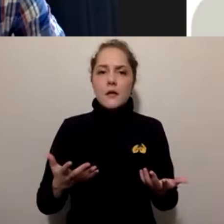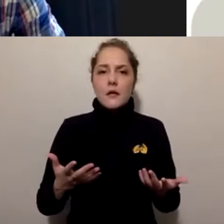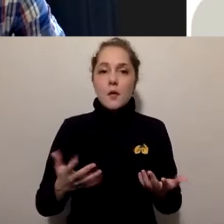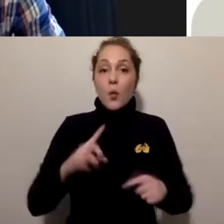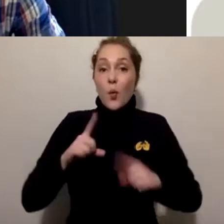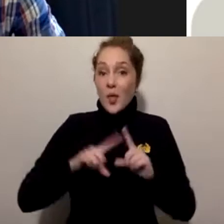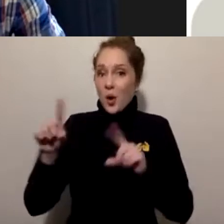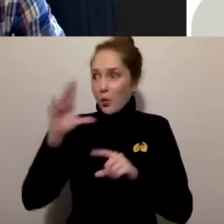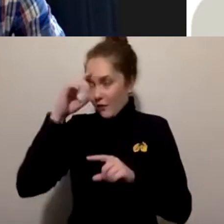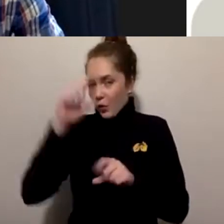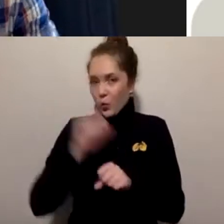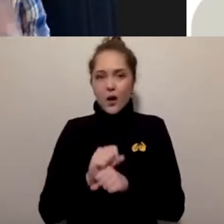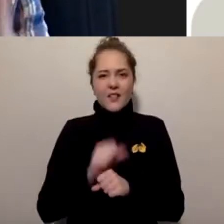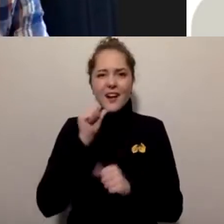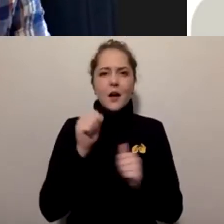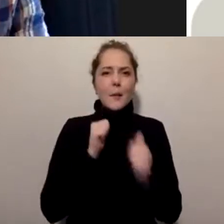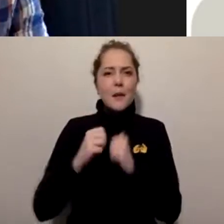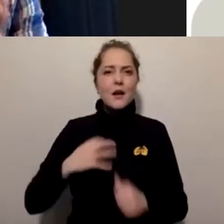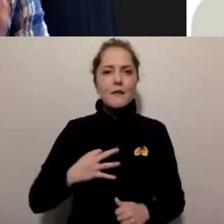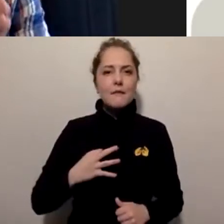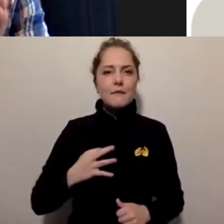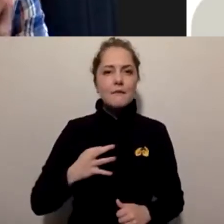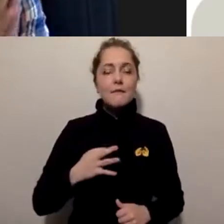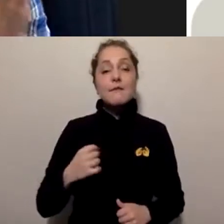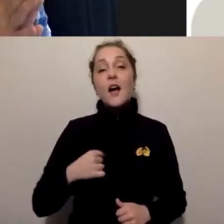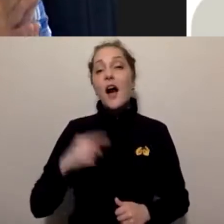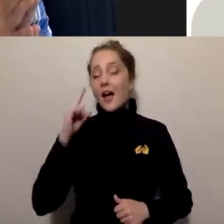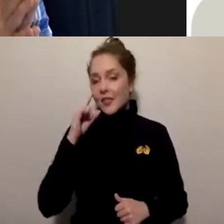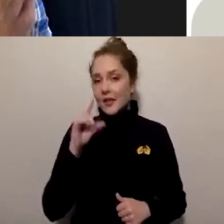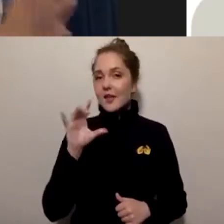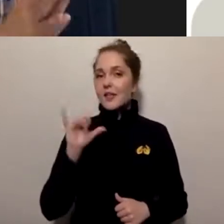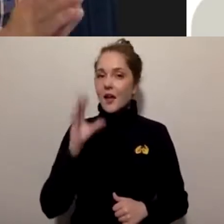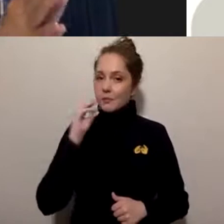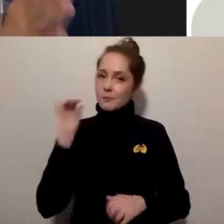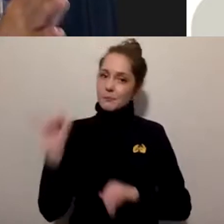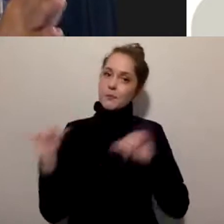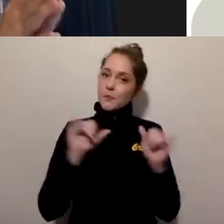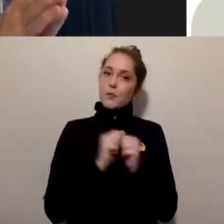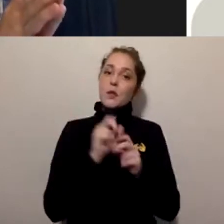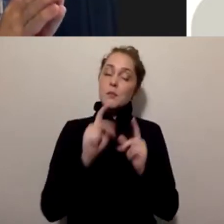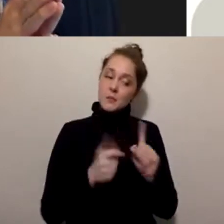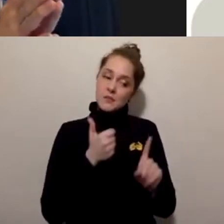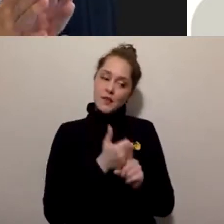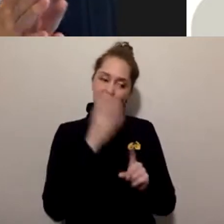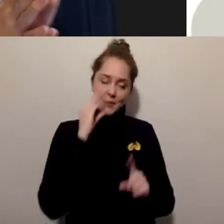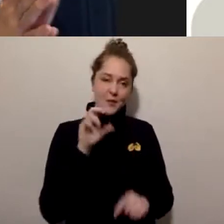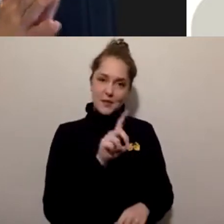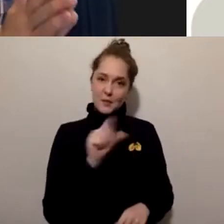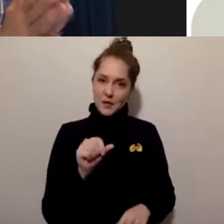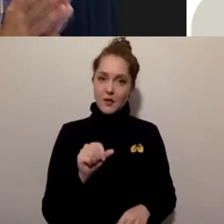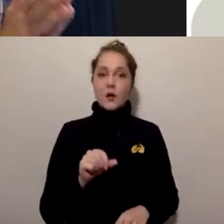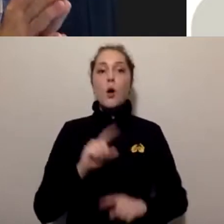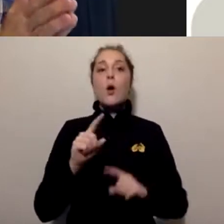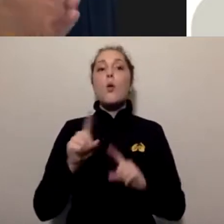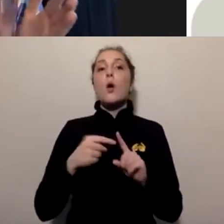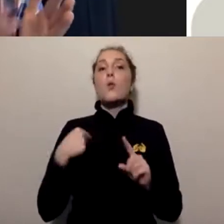market. And I think that's similar from what I've heard about folks who live with a disability. And so anywhere we can